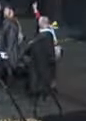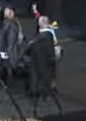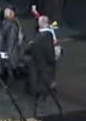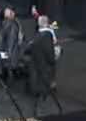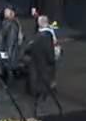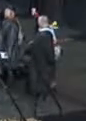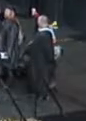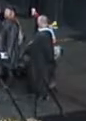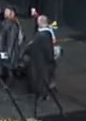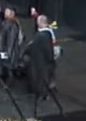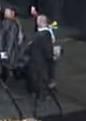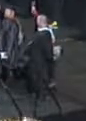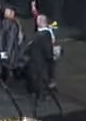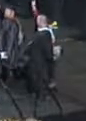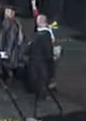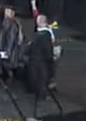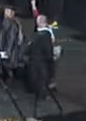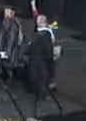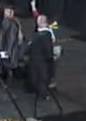forever